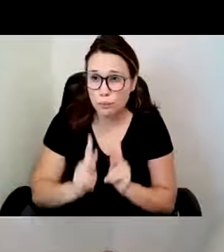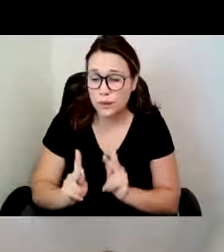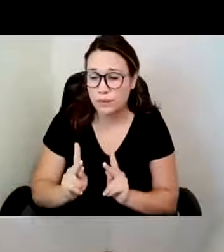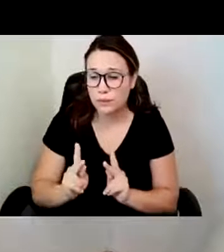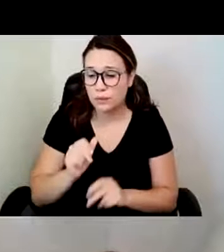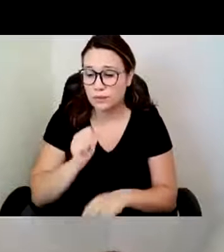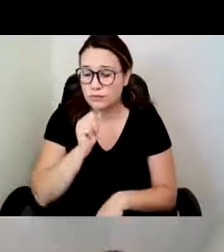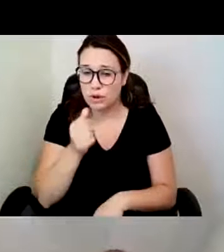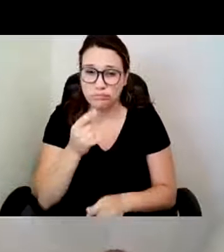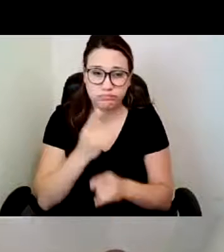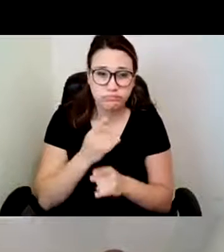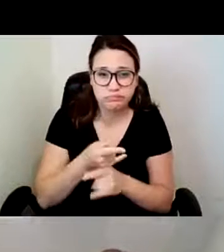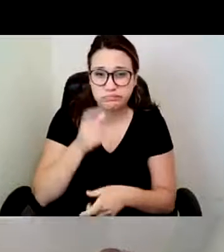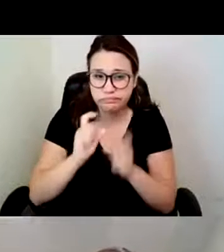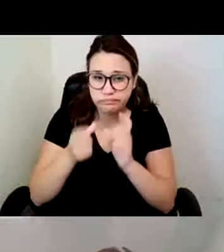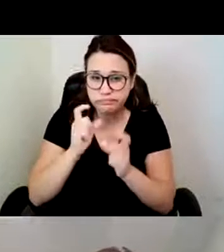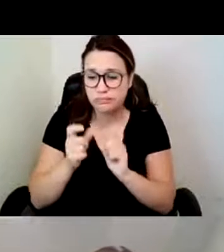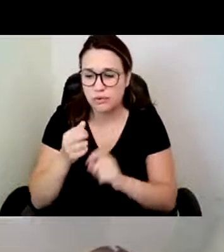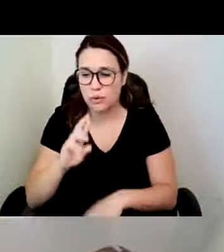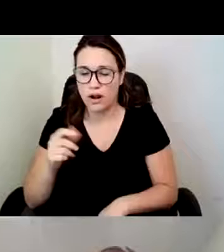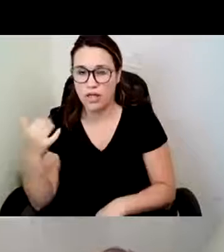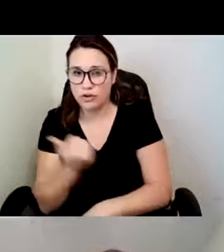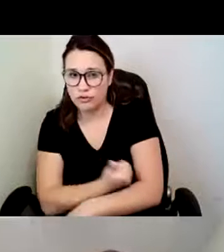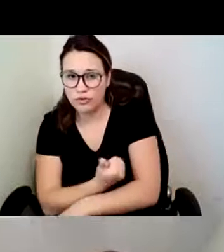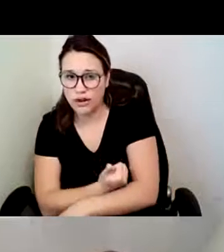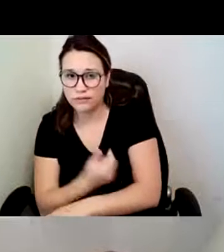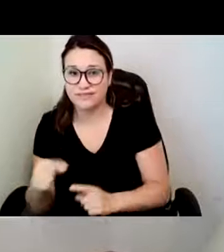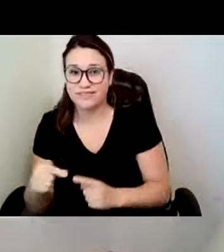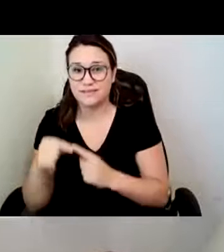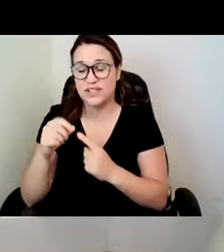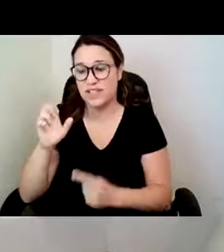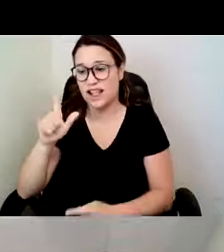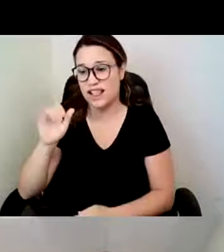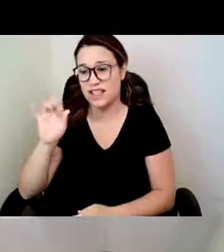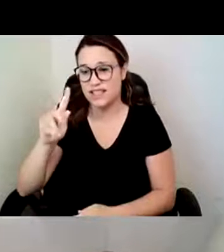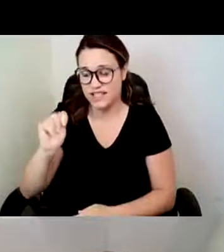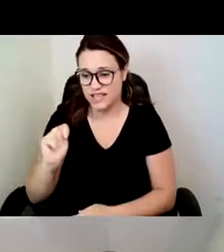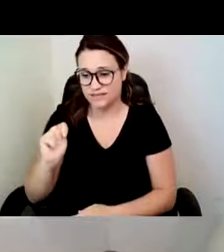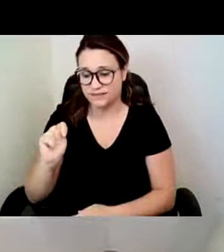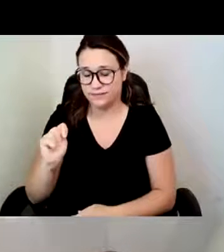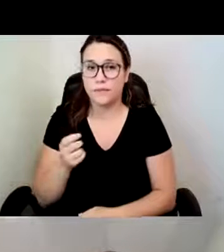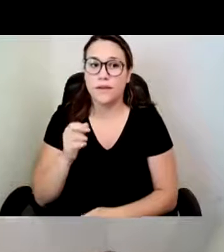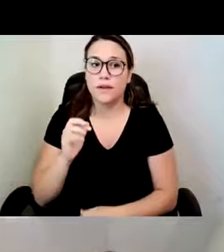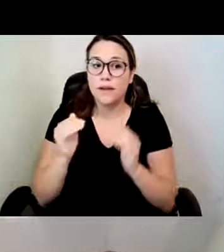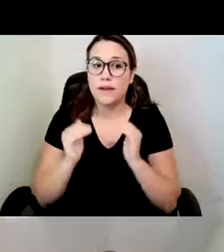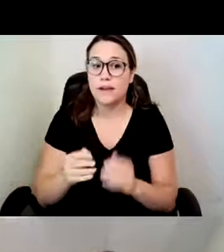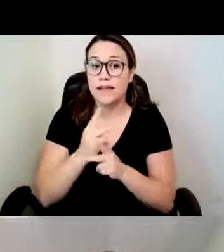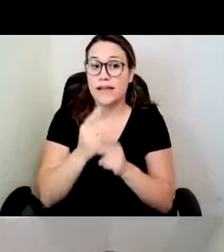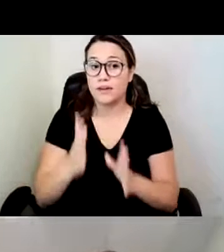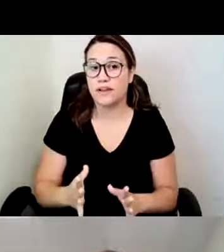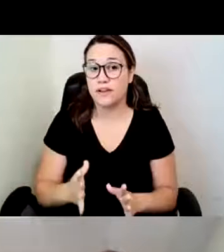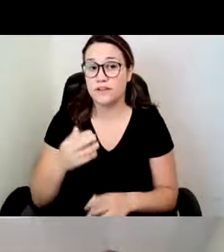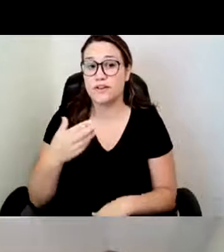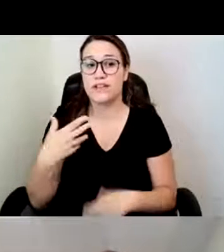alcohol or other drugs, especially illicit ones. Caregivers or healthcare providers